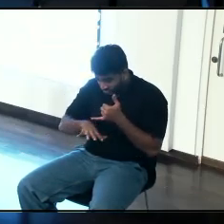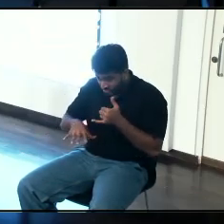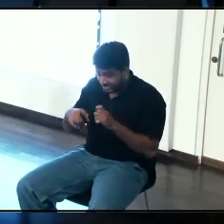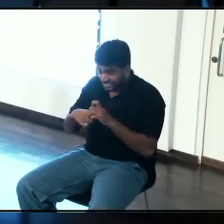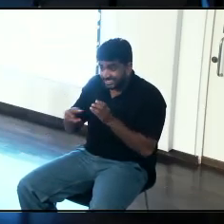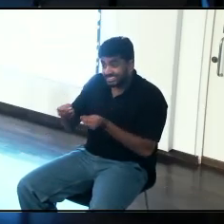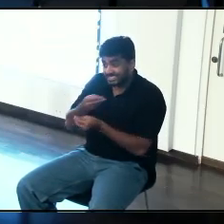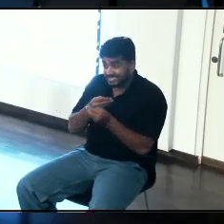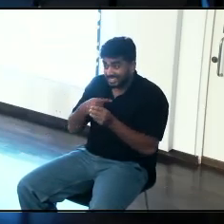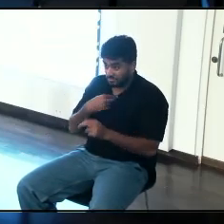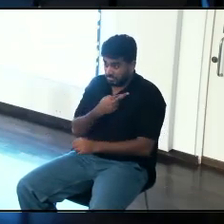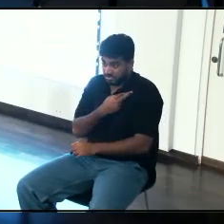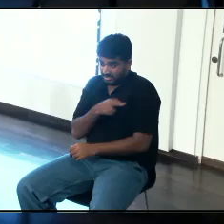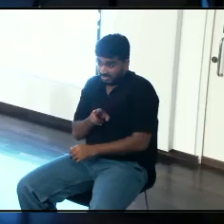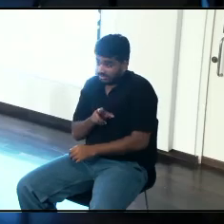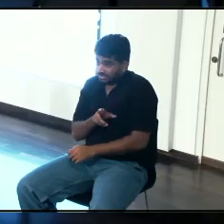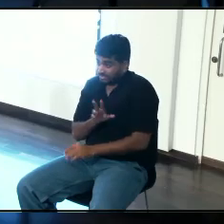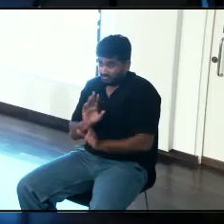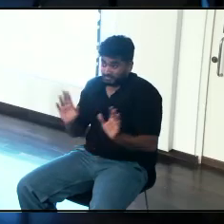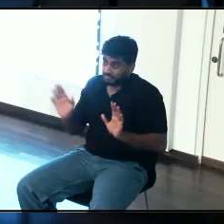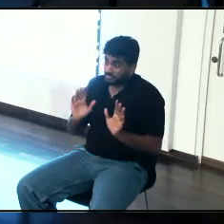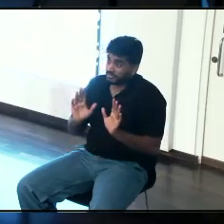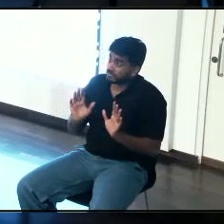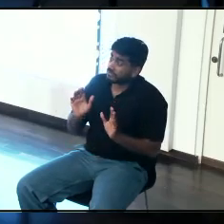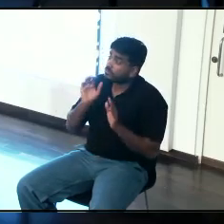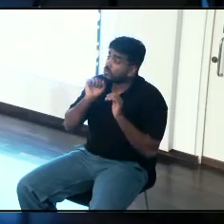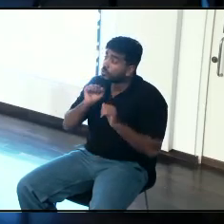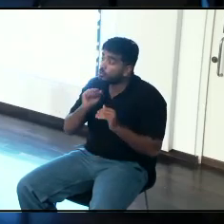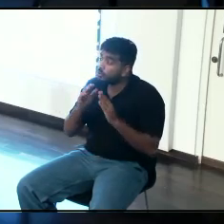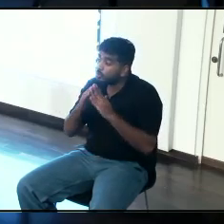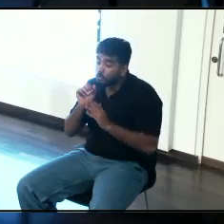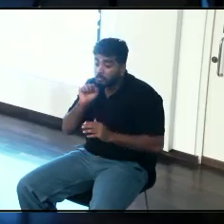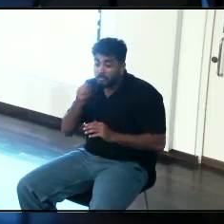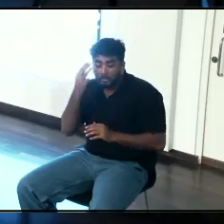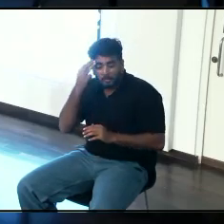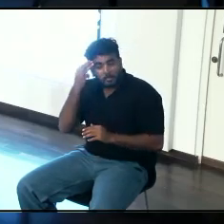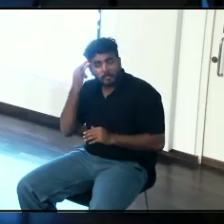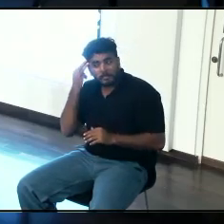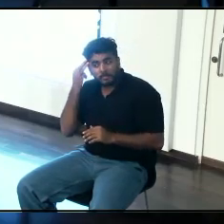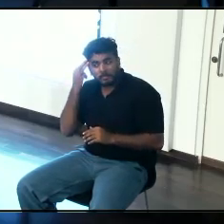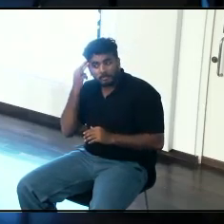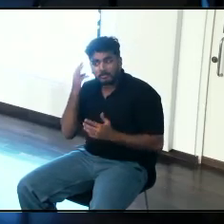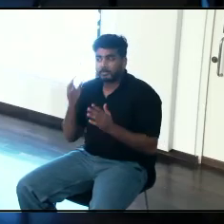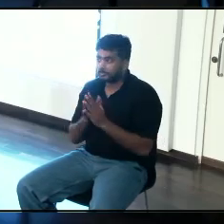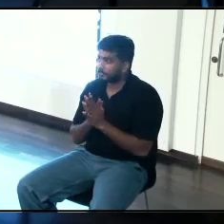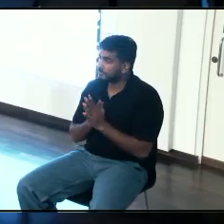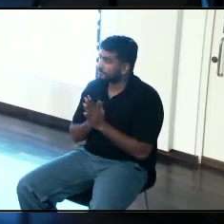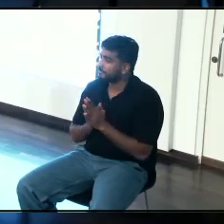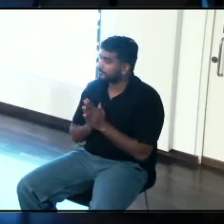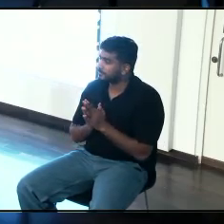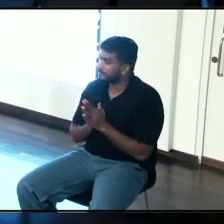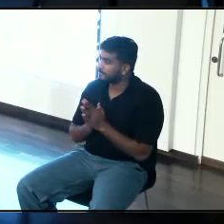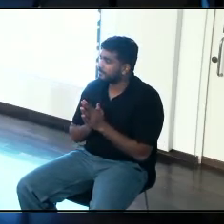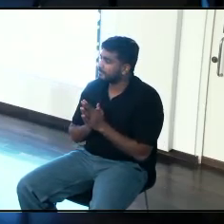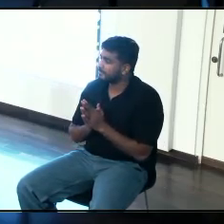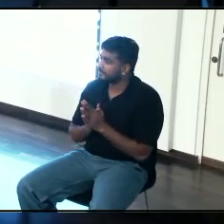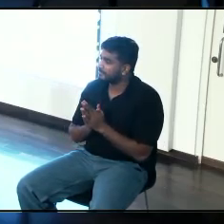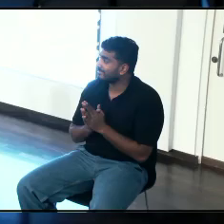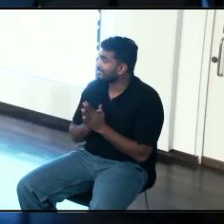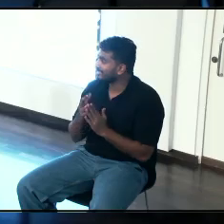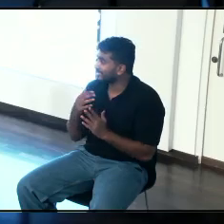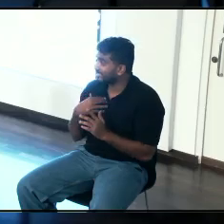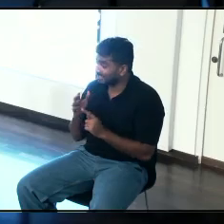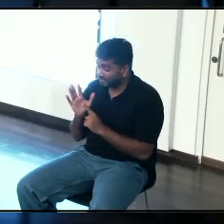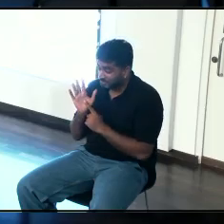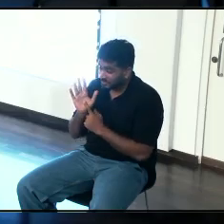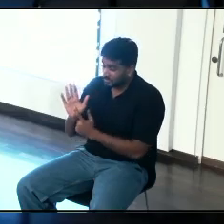not about religion. It's about homes being the keepers of memory. And you don't really need, to portray a